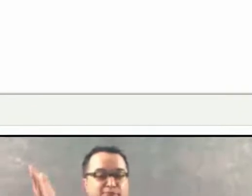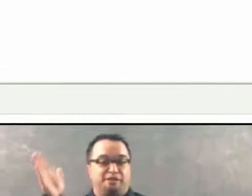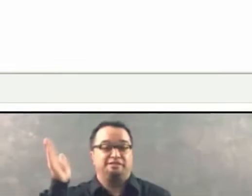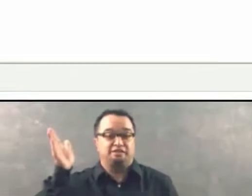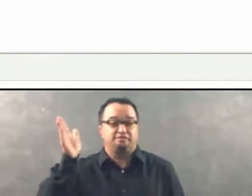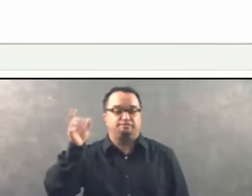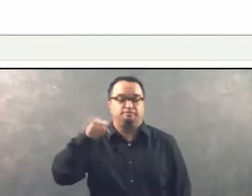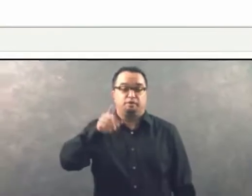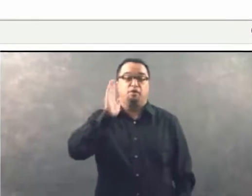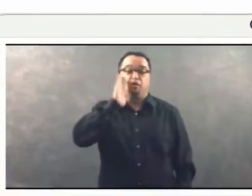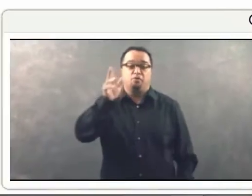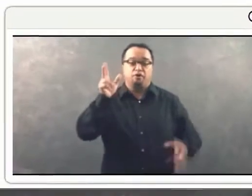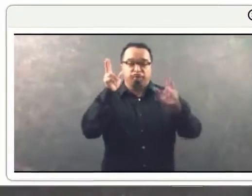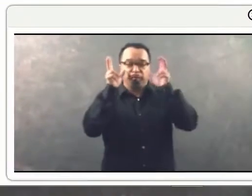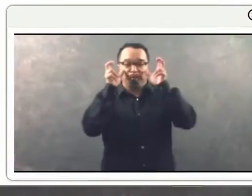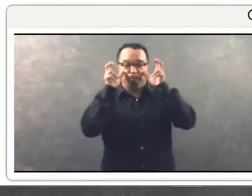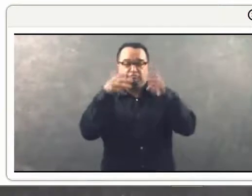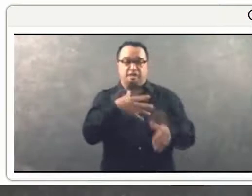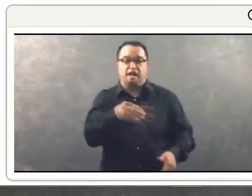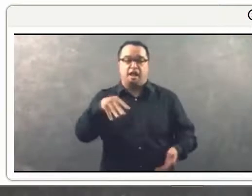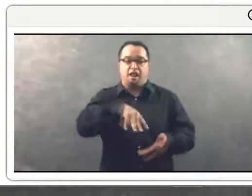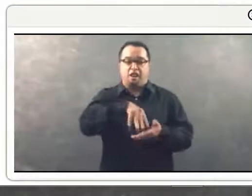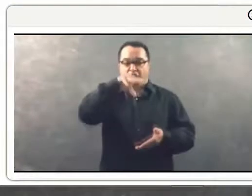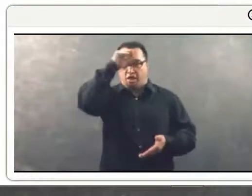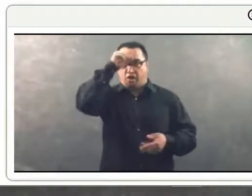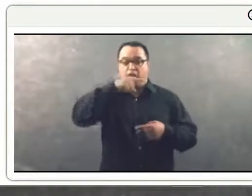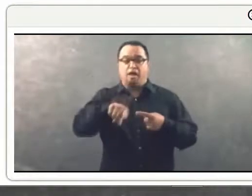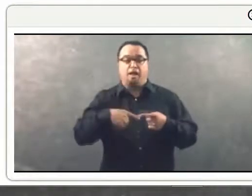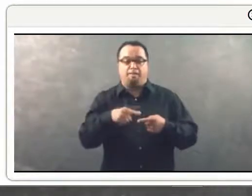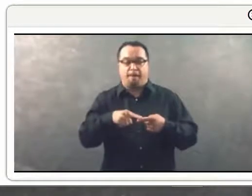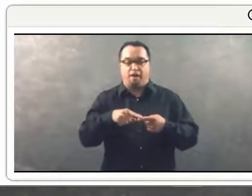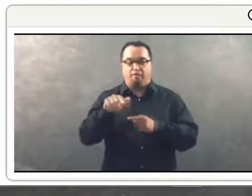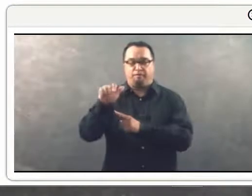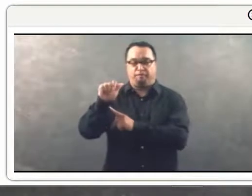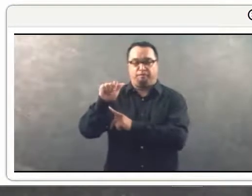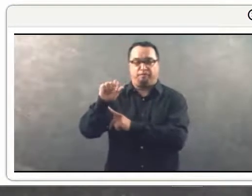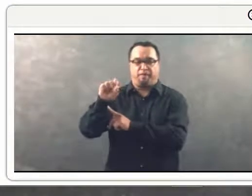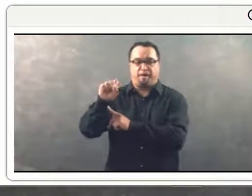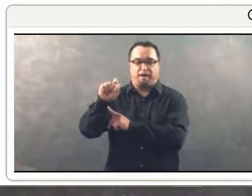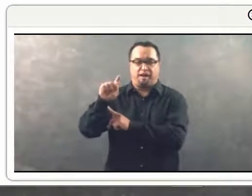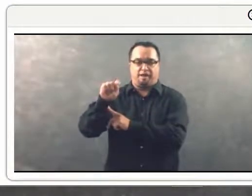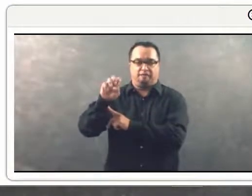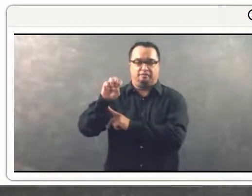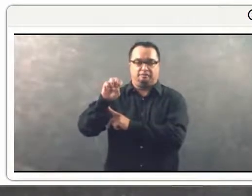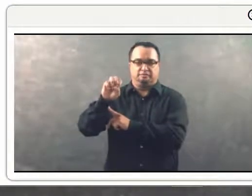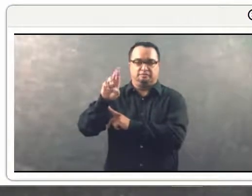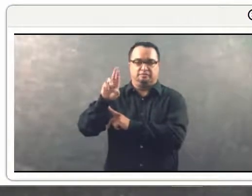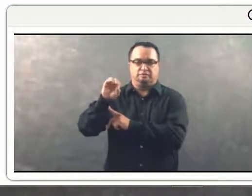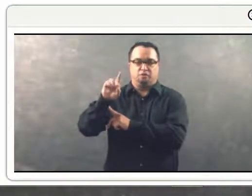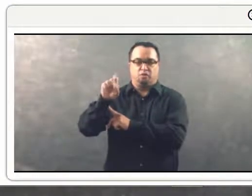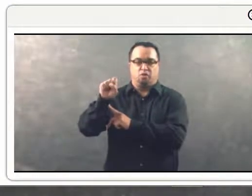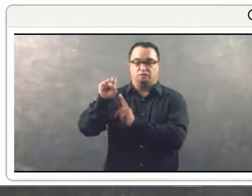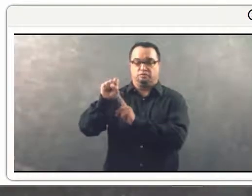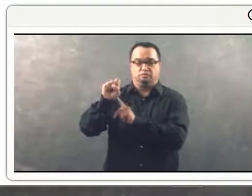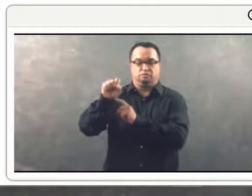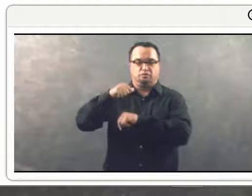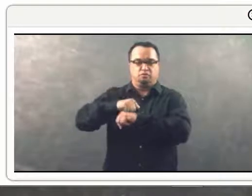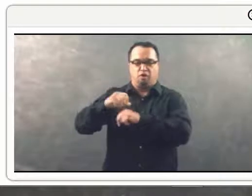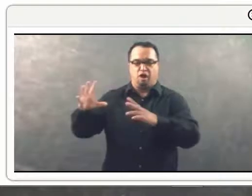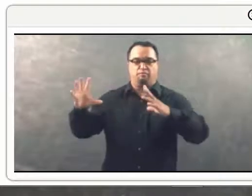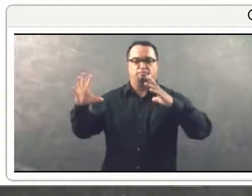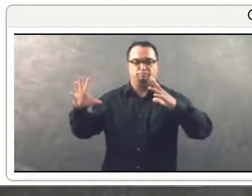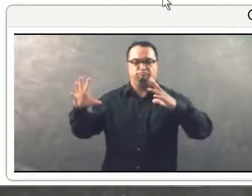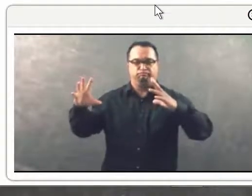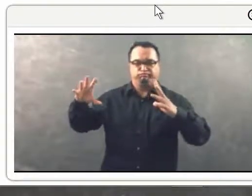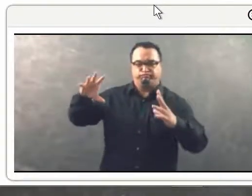A video box with an interpreter will appear in the lower left corner of the screen. If you do not like the